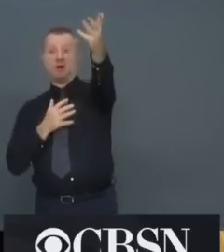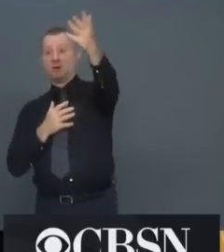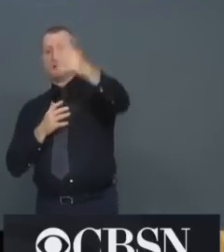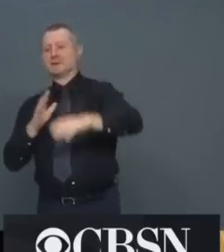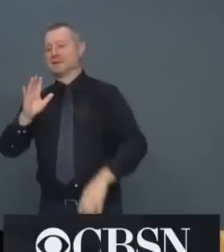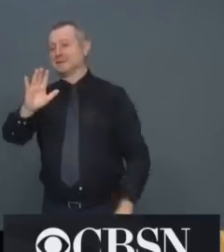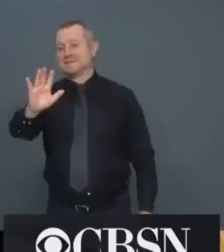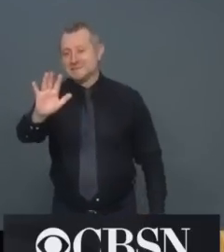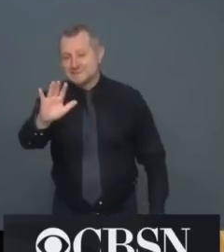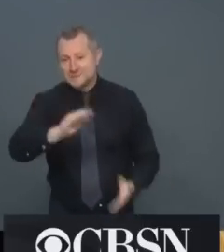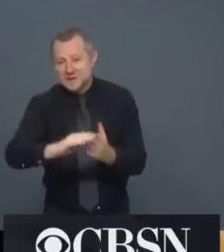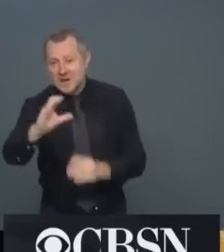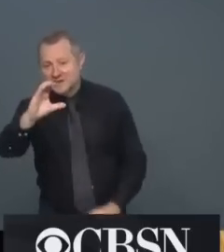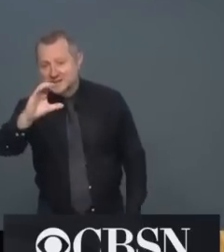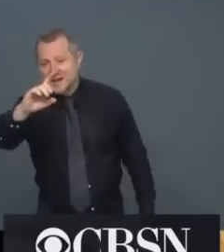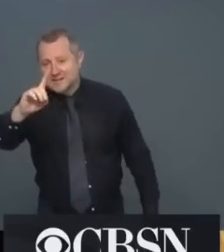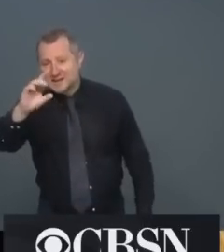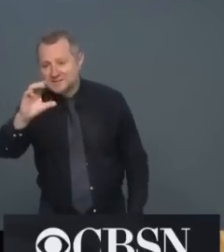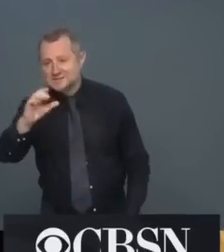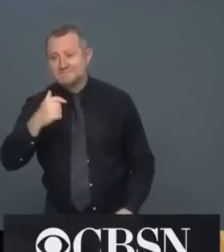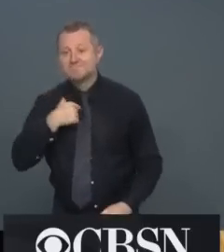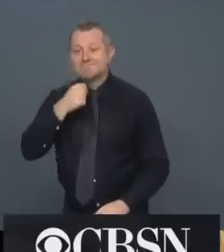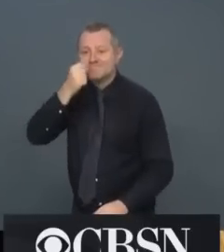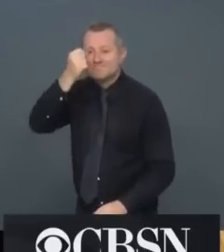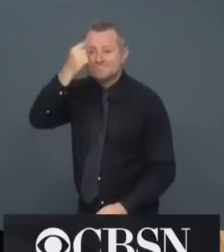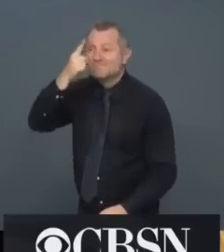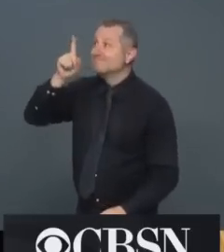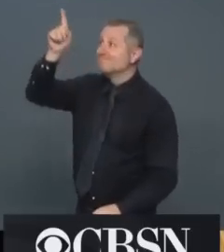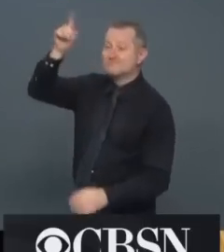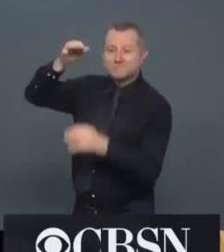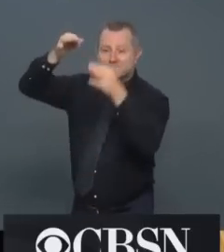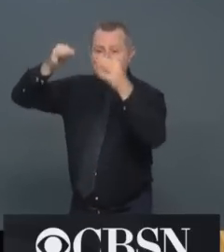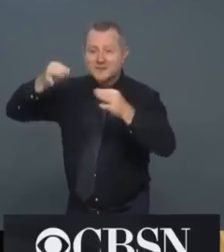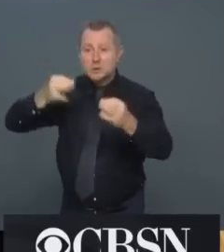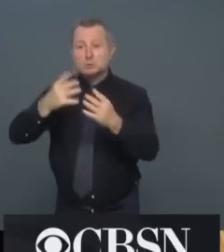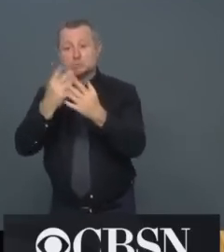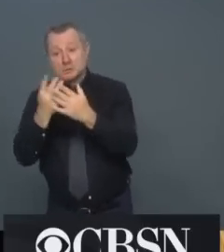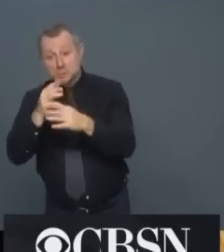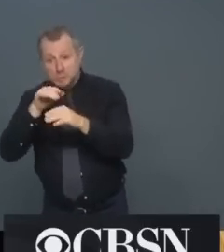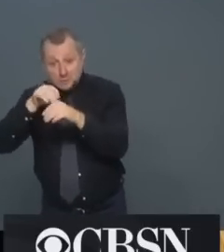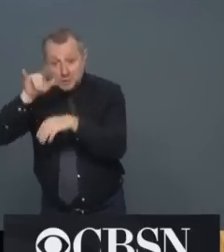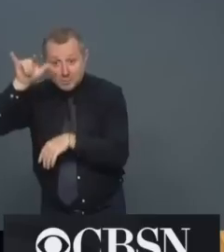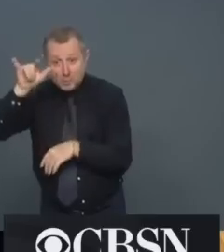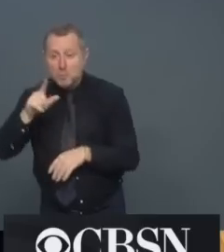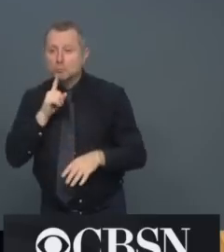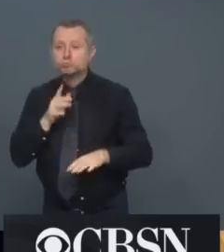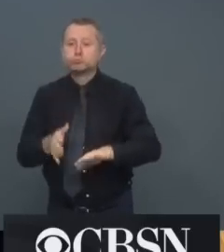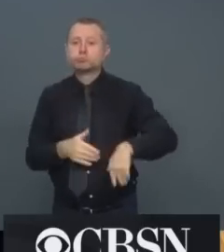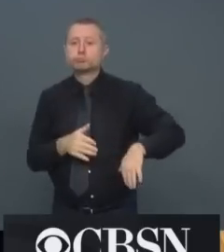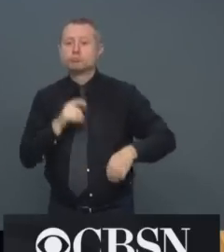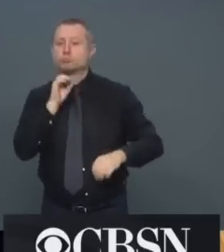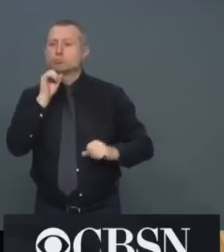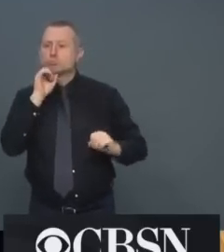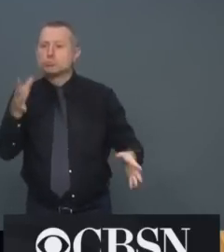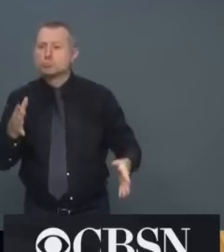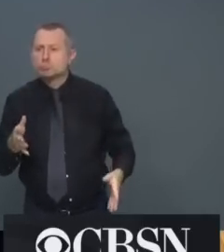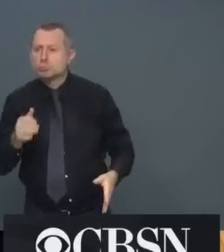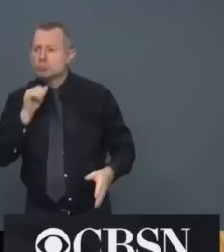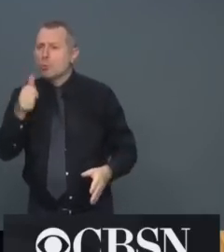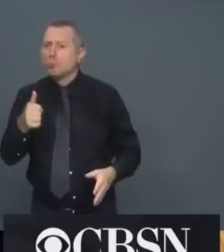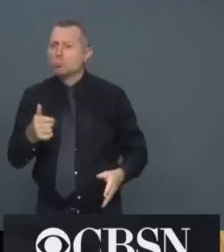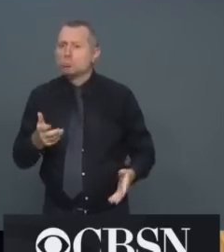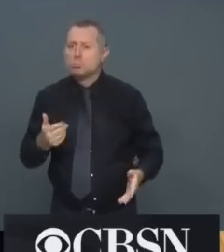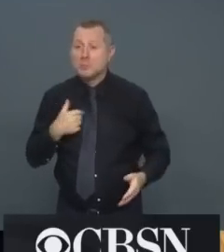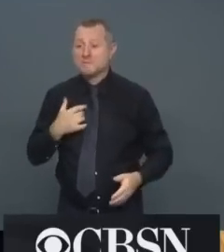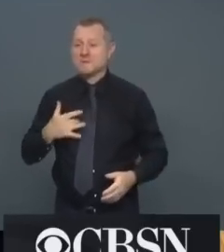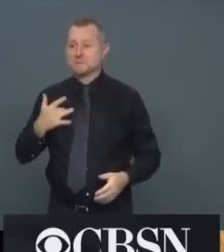the inexplicable decision to roll back screenings at airports. One could say it's probably because we're in the middle of a political season and they want